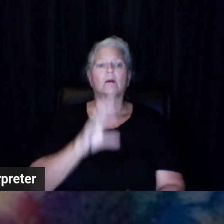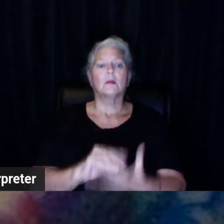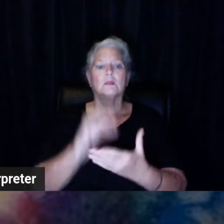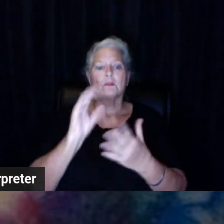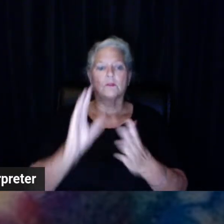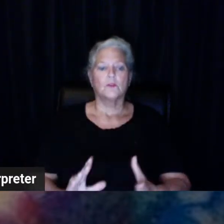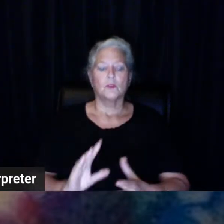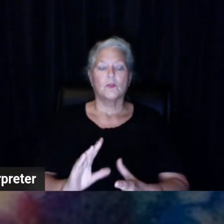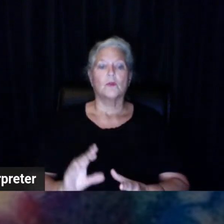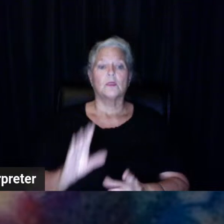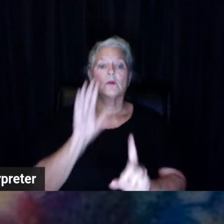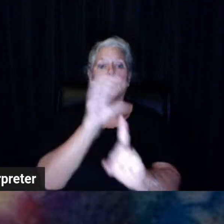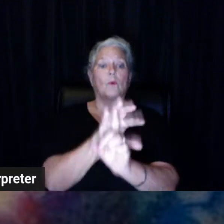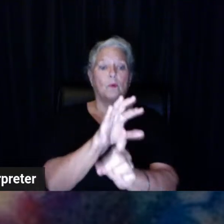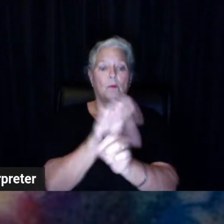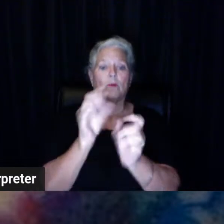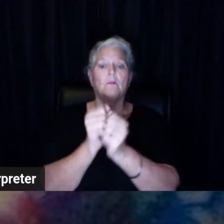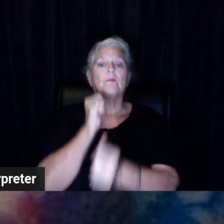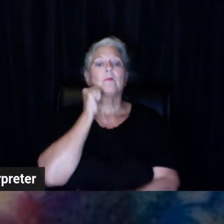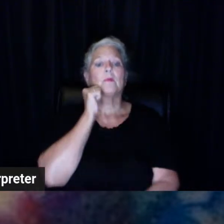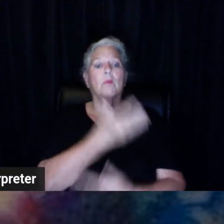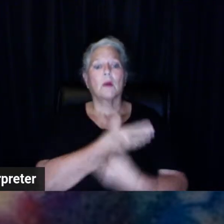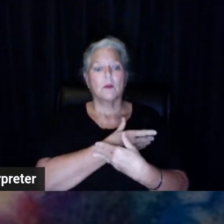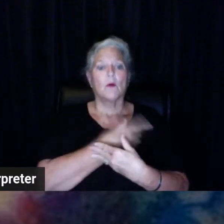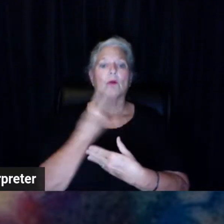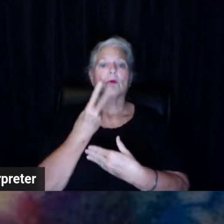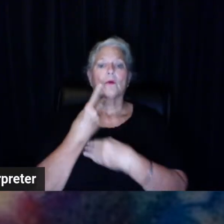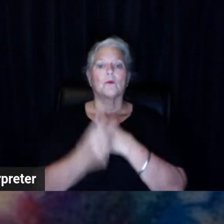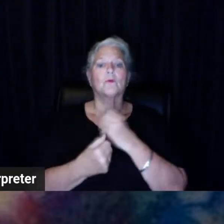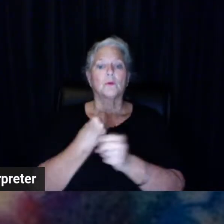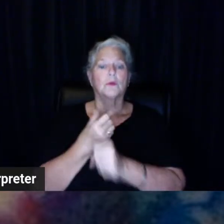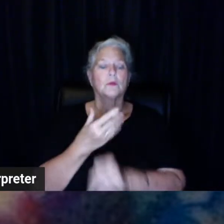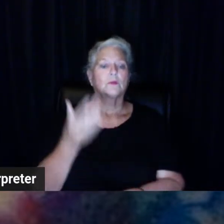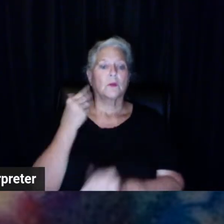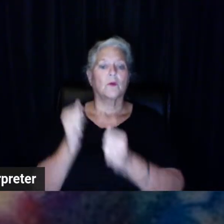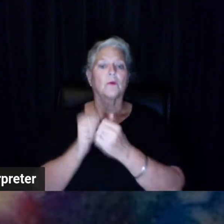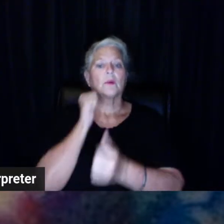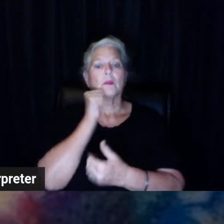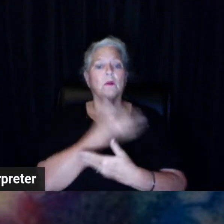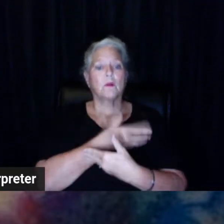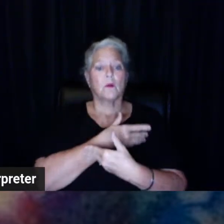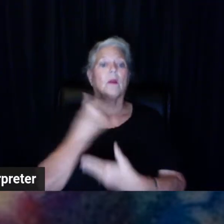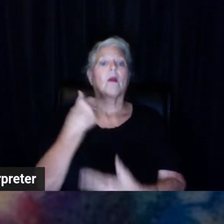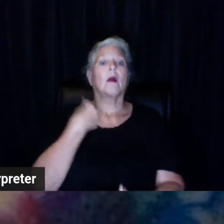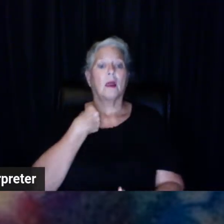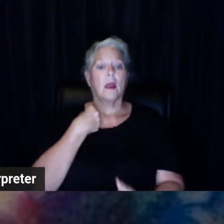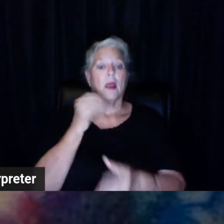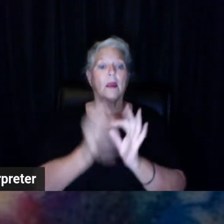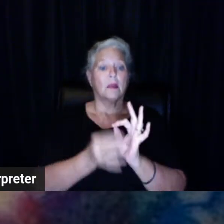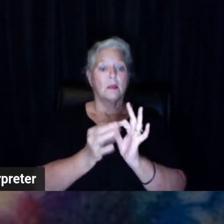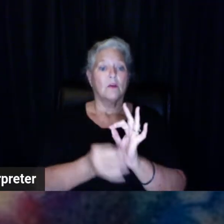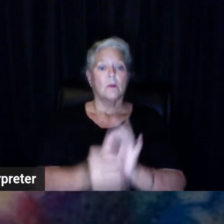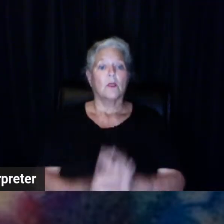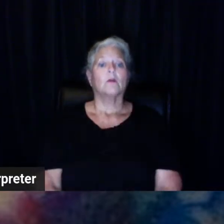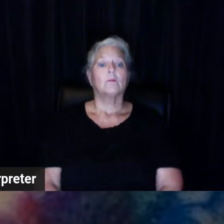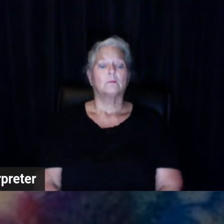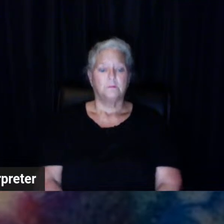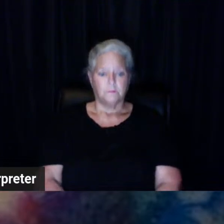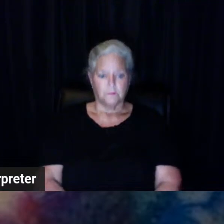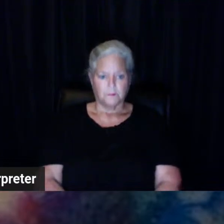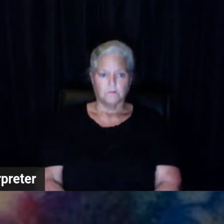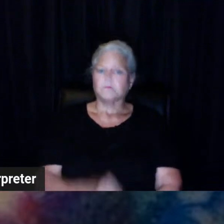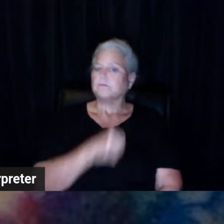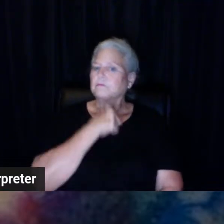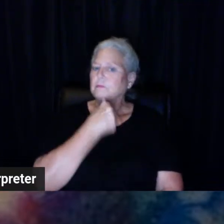2 years ago with my daughter, and they had an interpreter for me, even though I wasn't the student, I was the parent of a